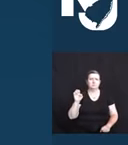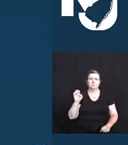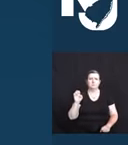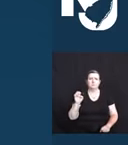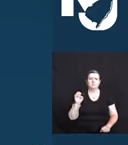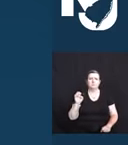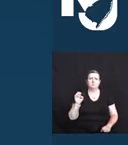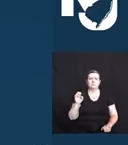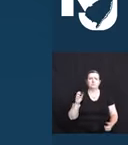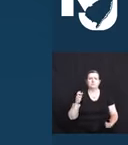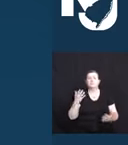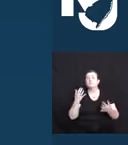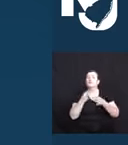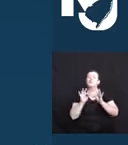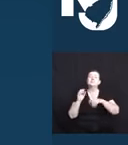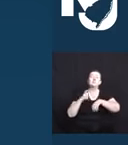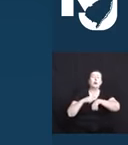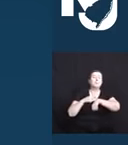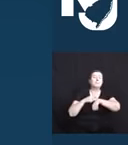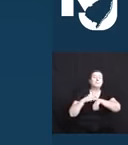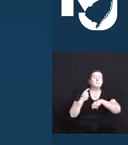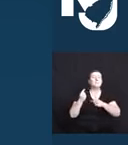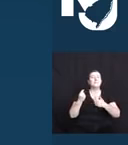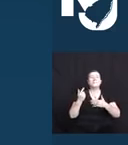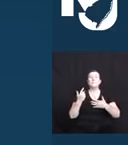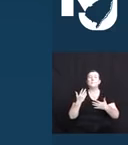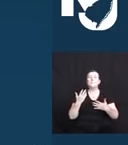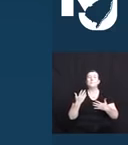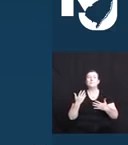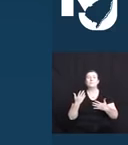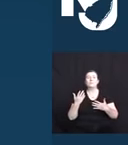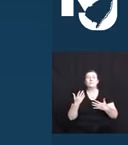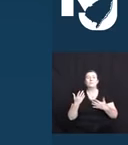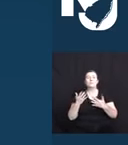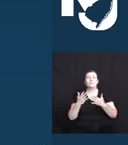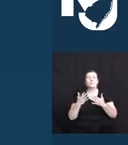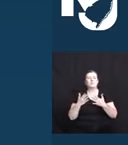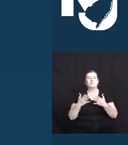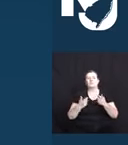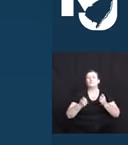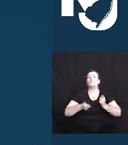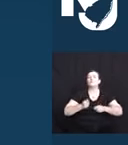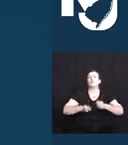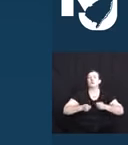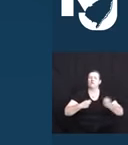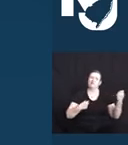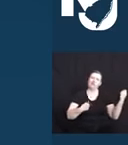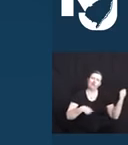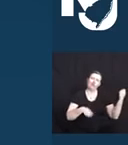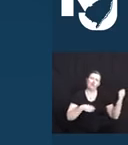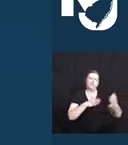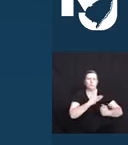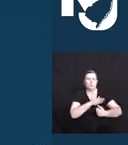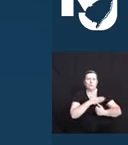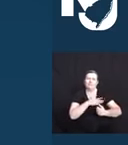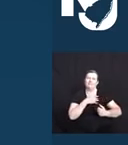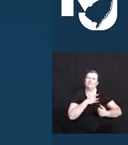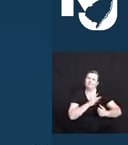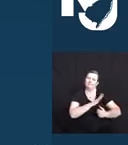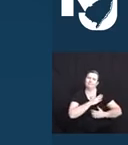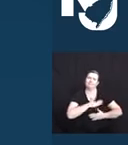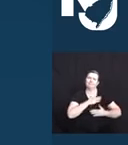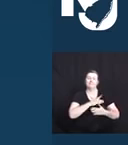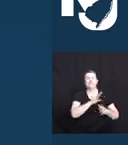that extraordinary personality that jumps out at you, he played the drum and guitar and helped set the pace for the band